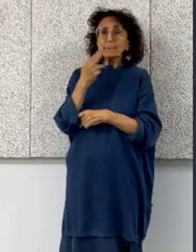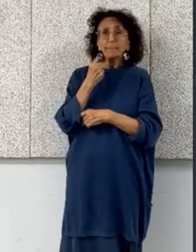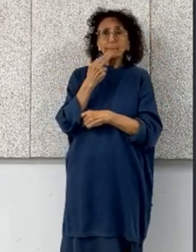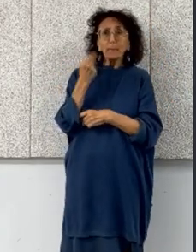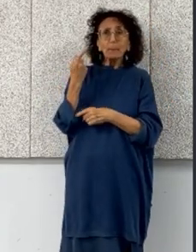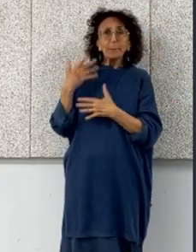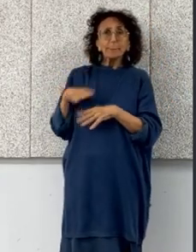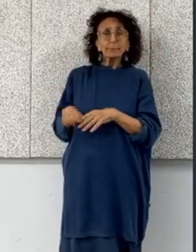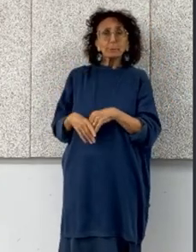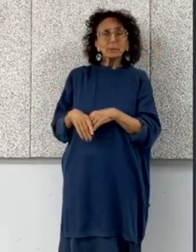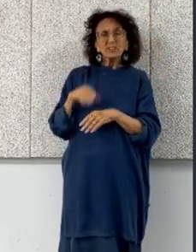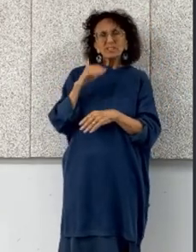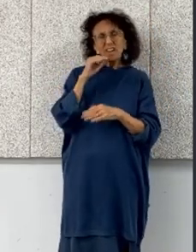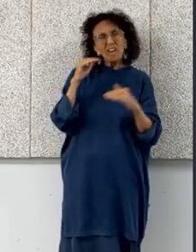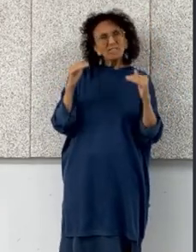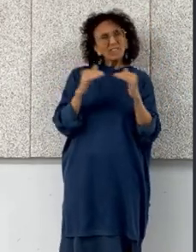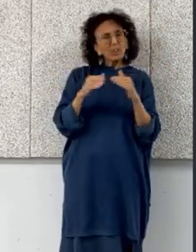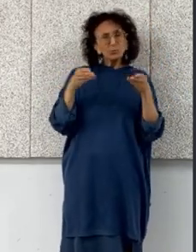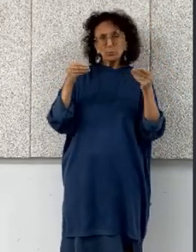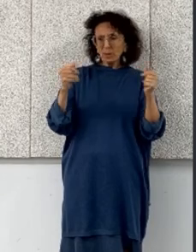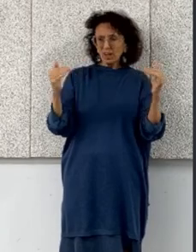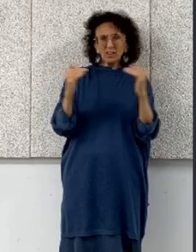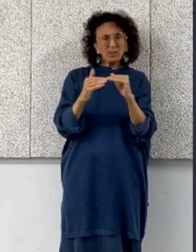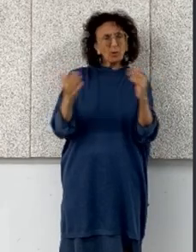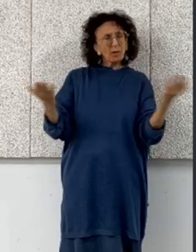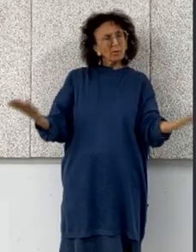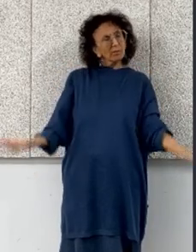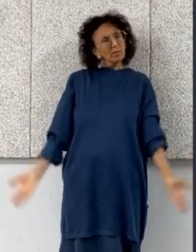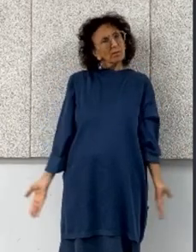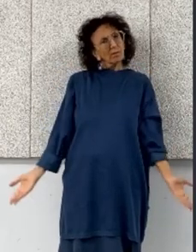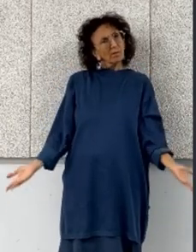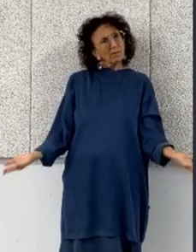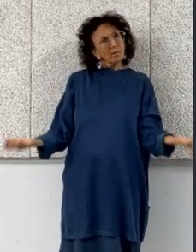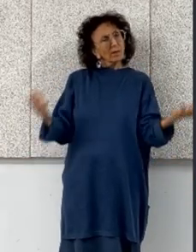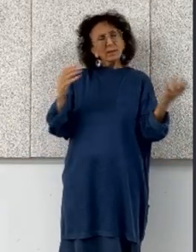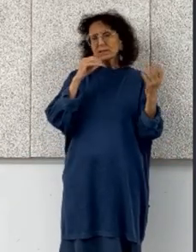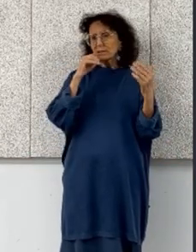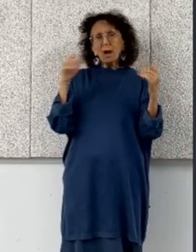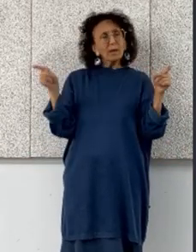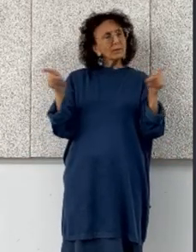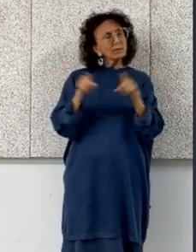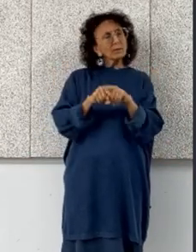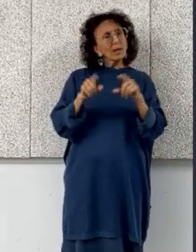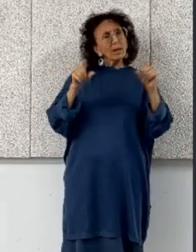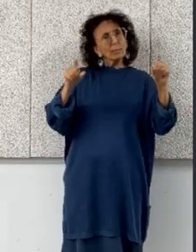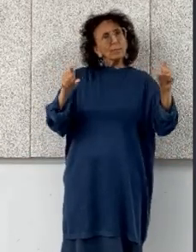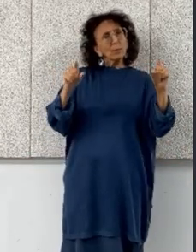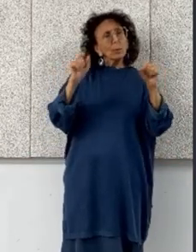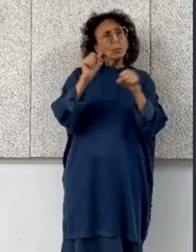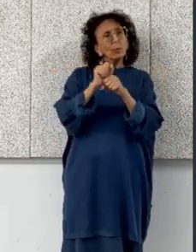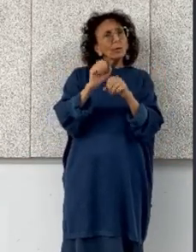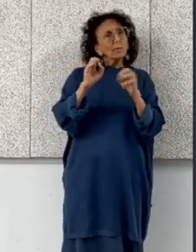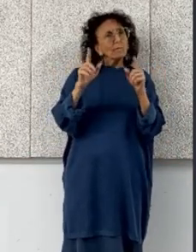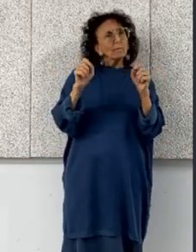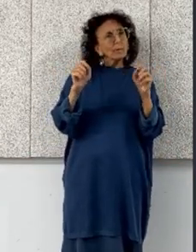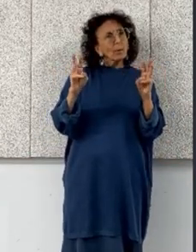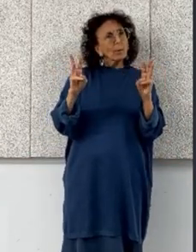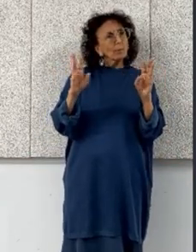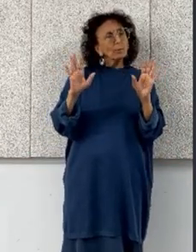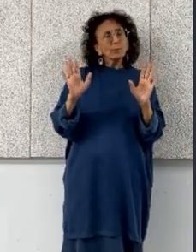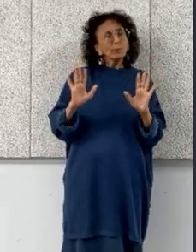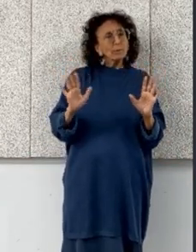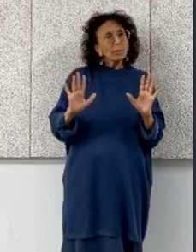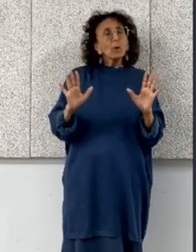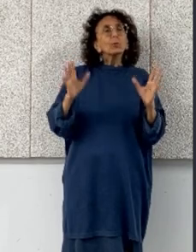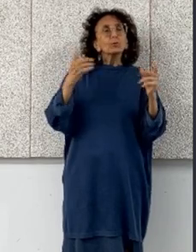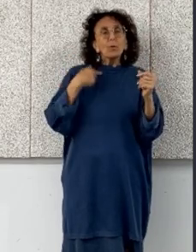it actually isn't fair that they're paid the same thing. It's not the same workload. So we've on each budgeting process now, we